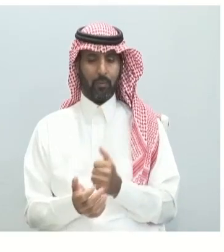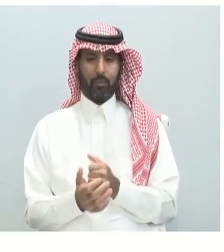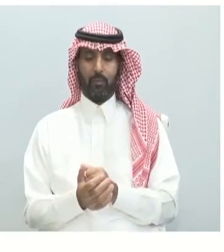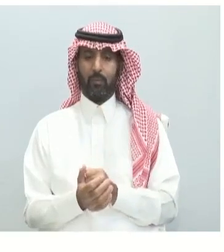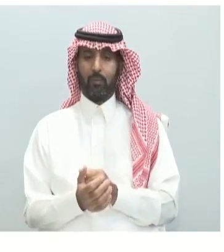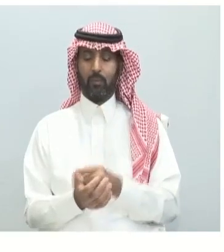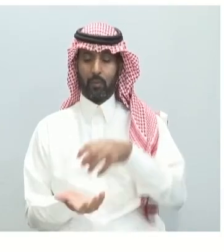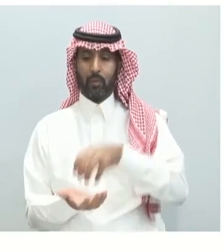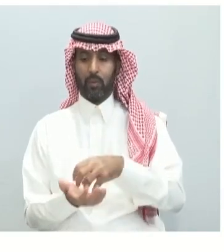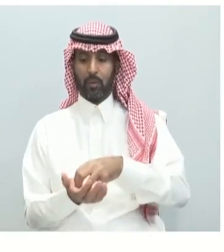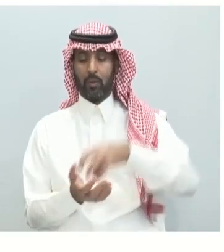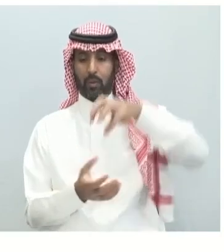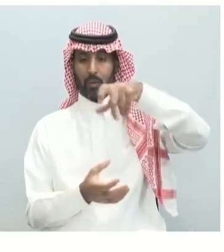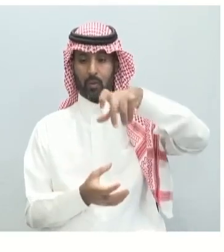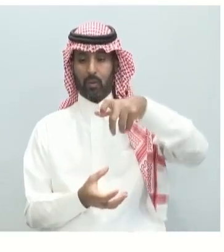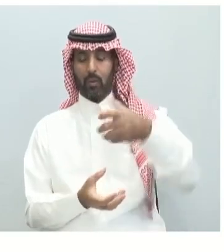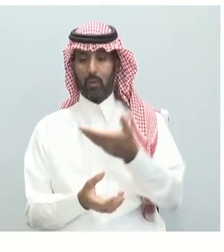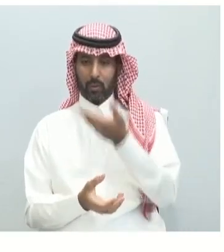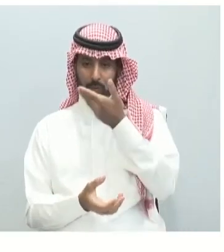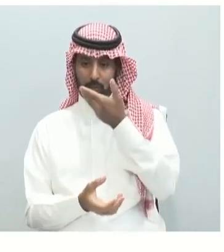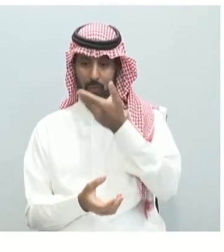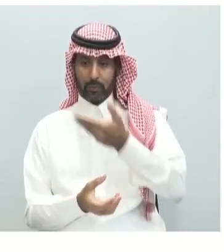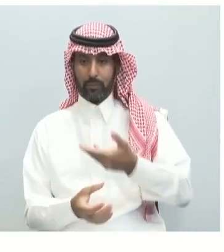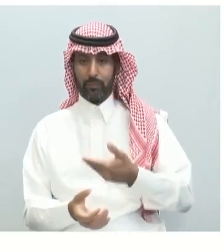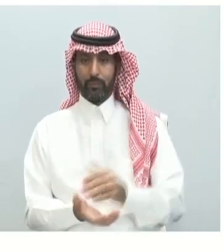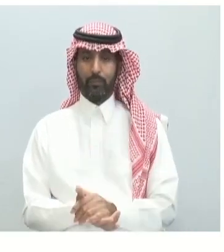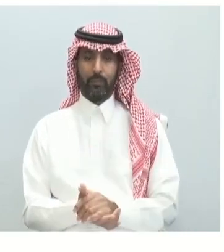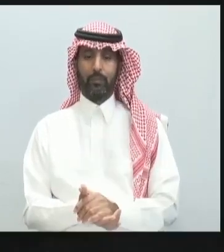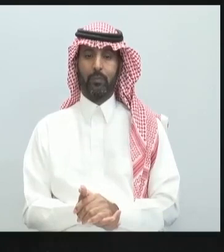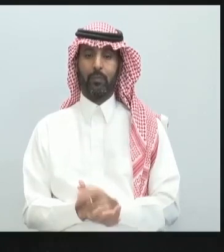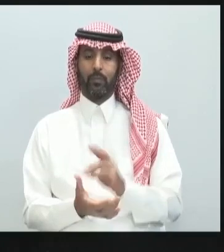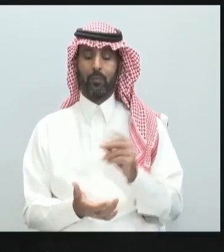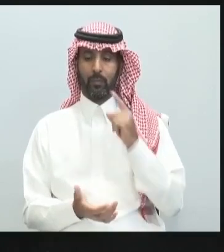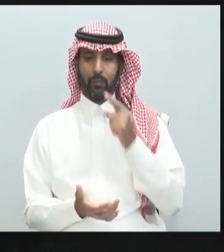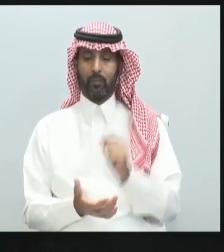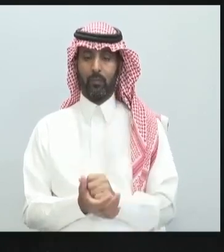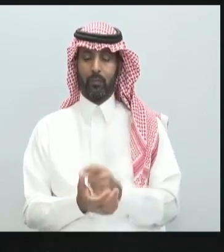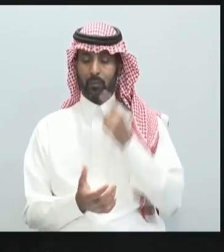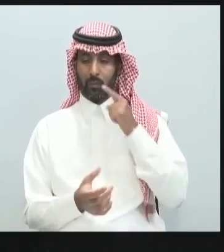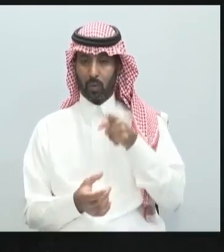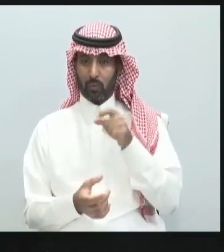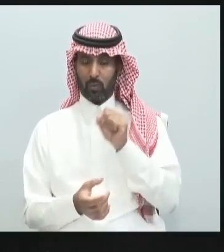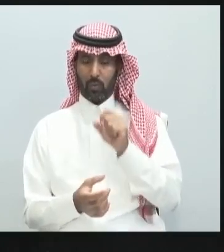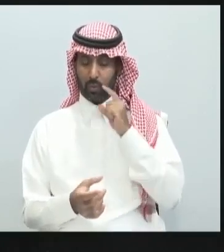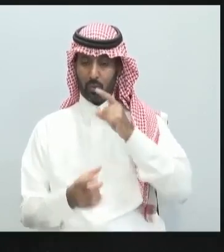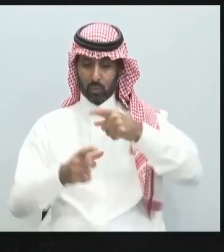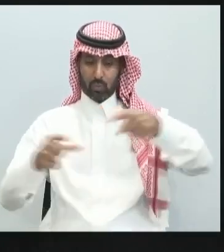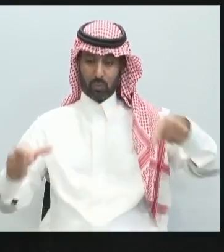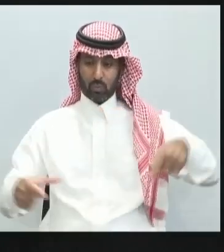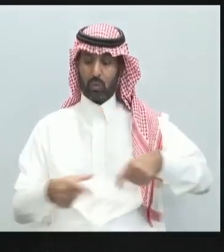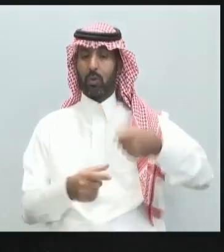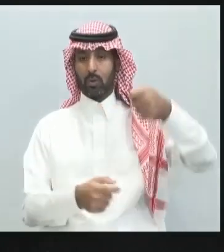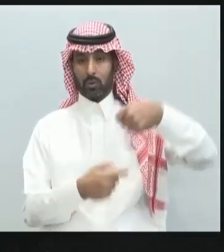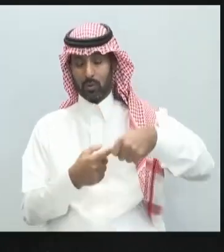a locally water supply. As I said before, unless you have your own well, maybe in your